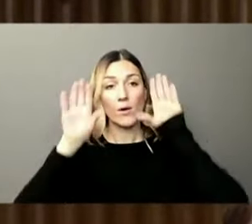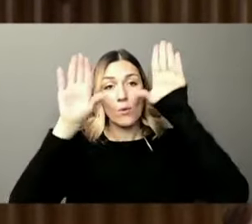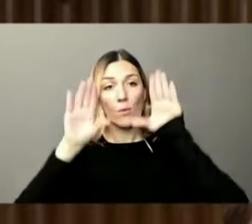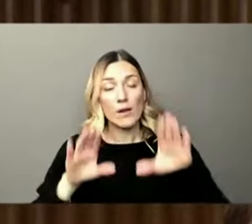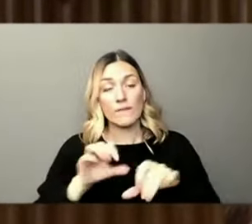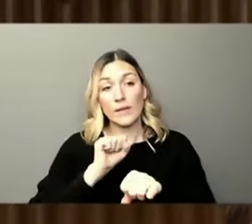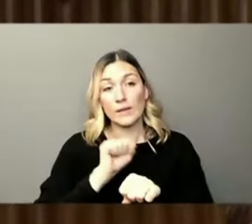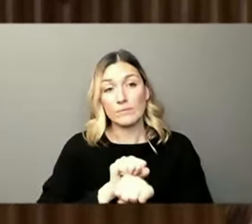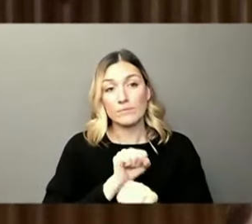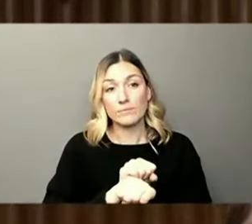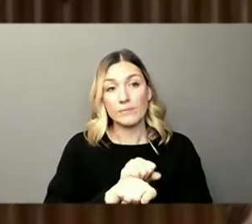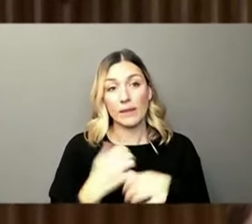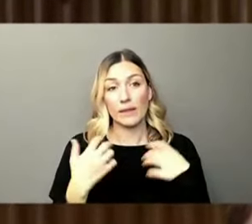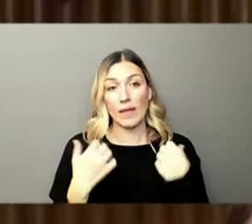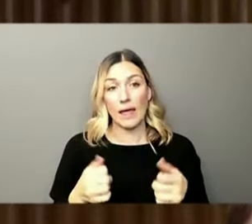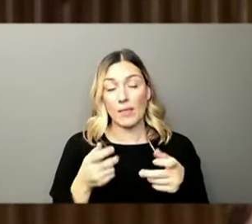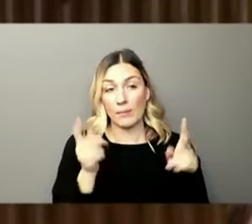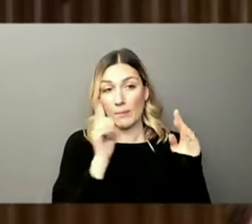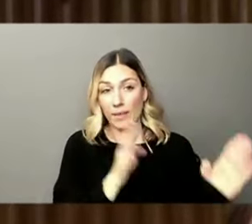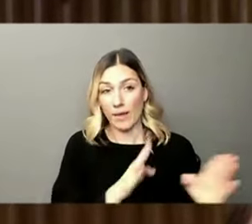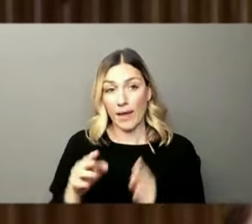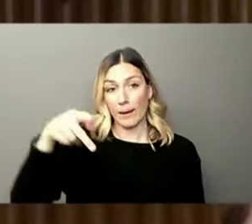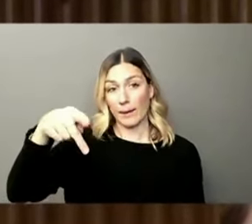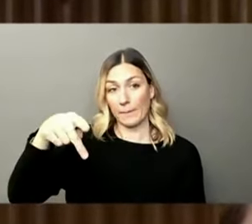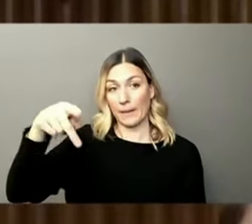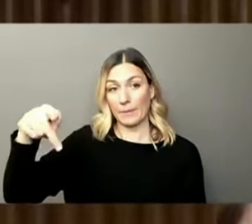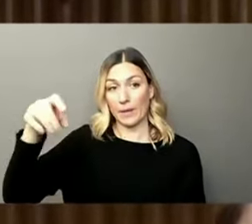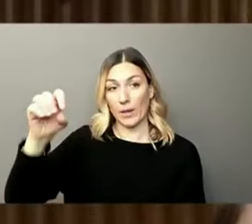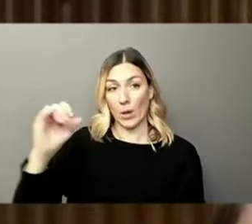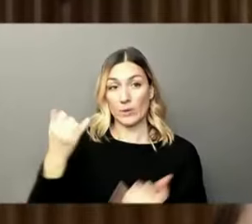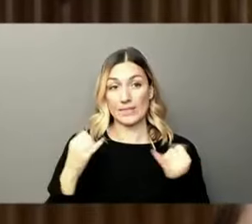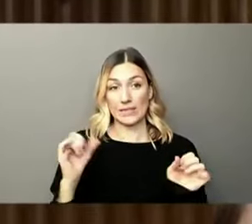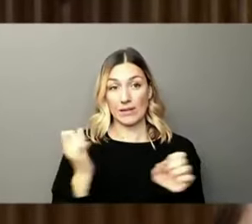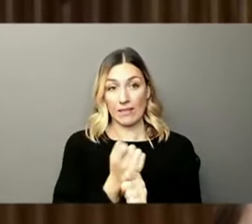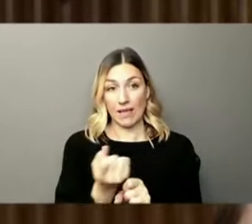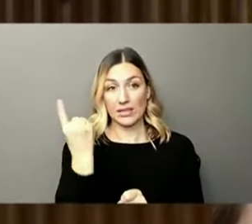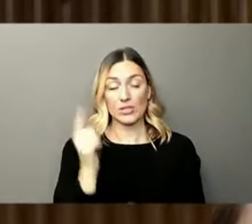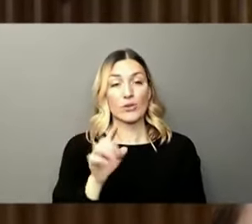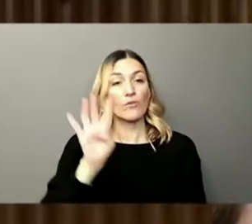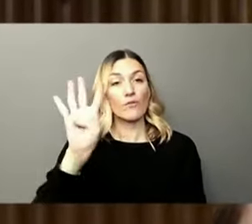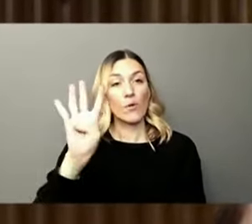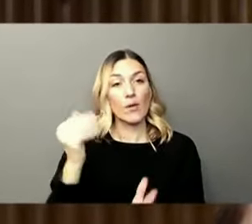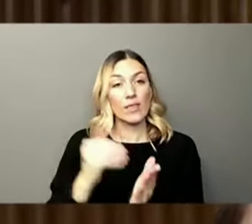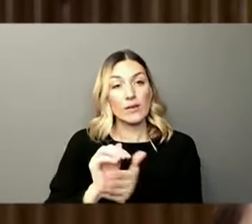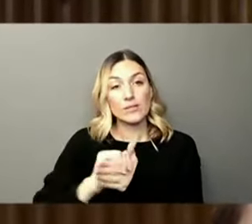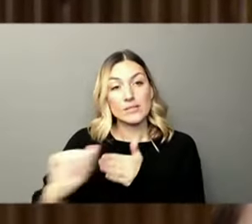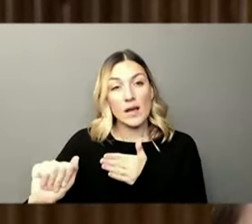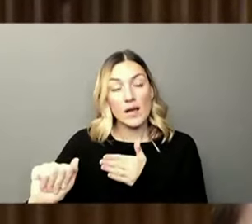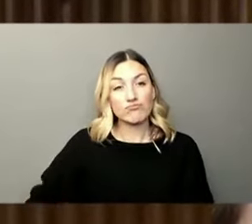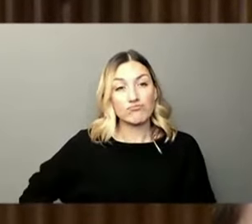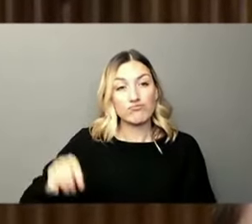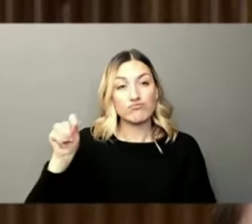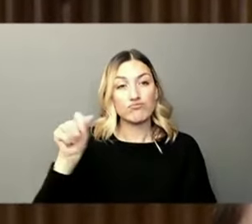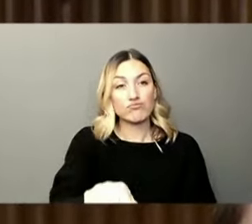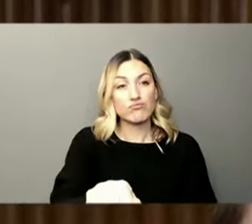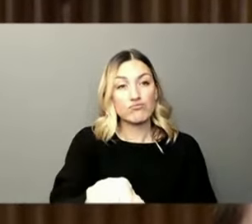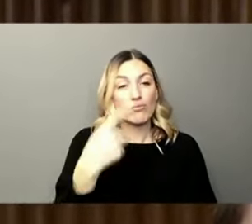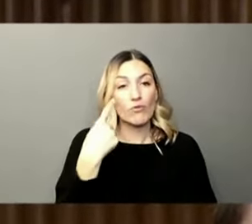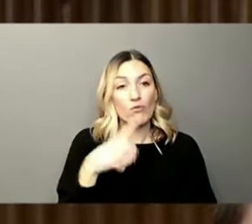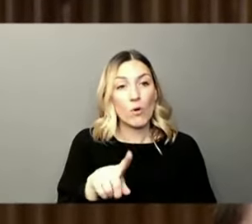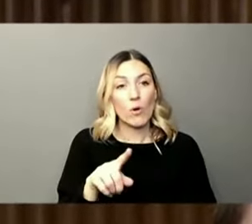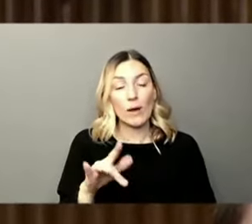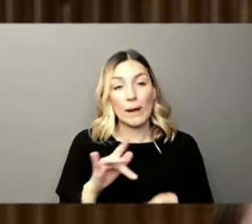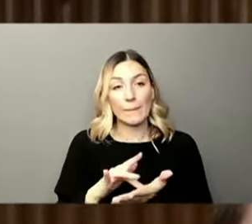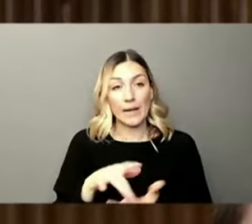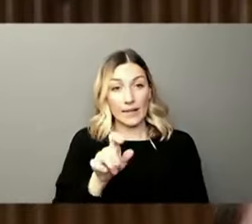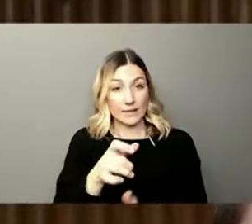plan, a PPO, and I still last year spent $4,000 out of pocket on medically